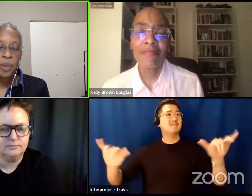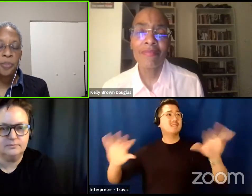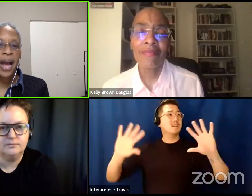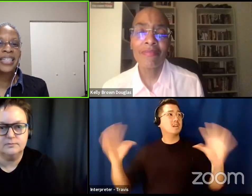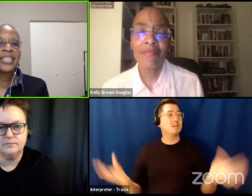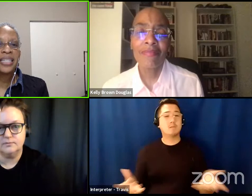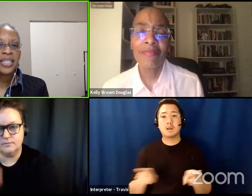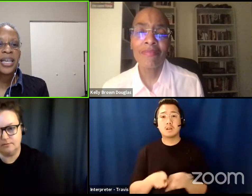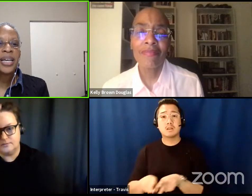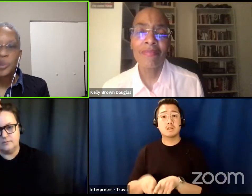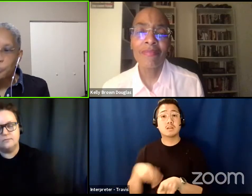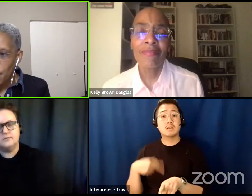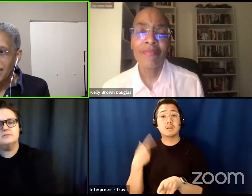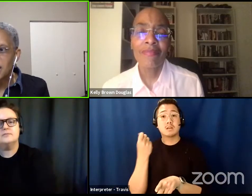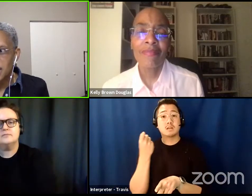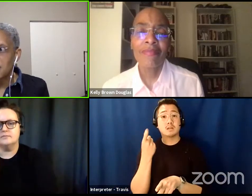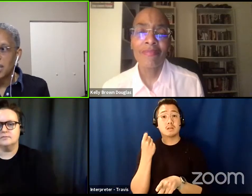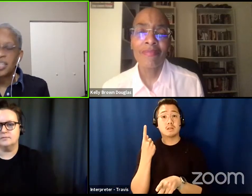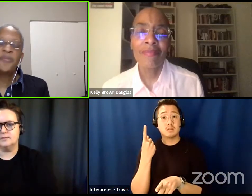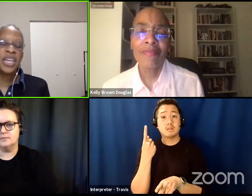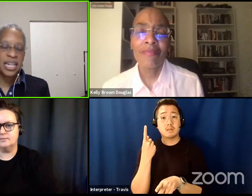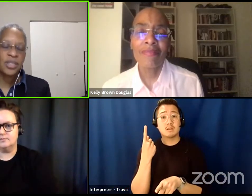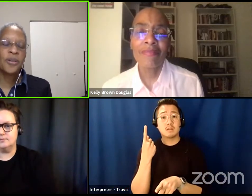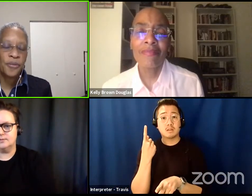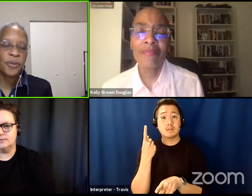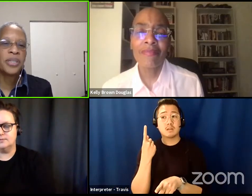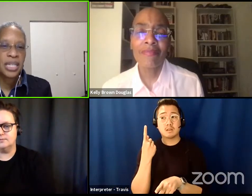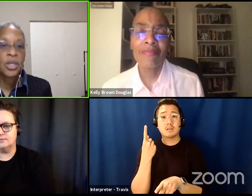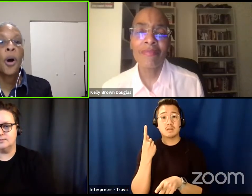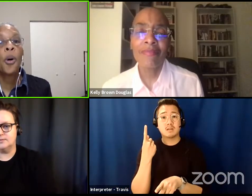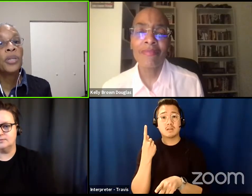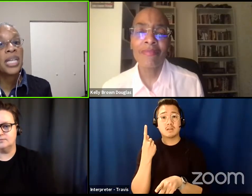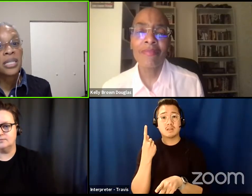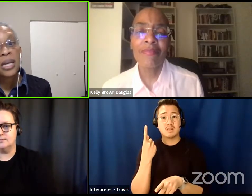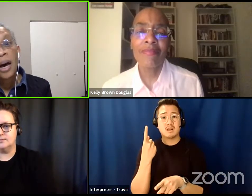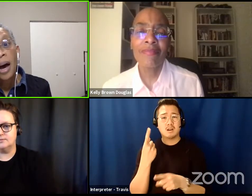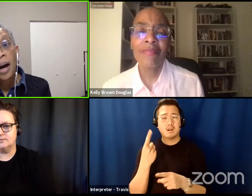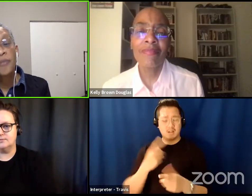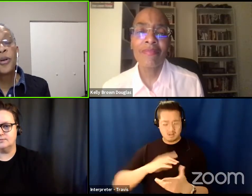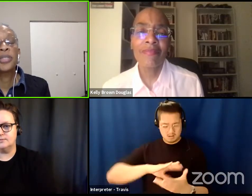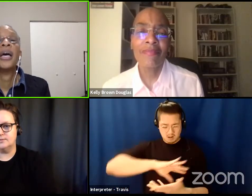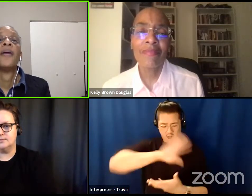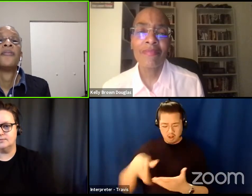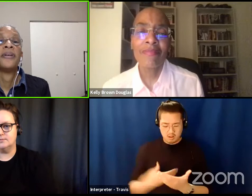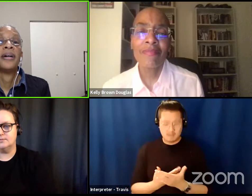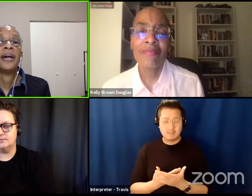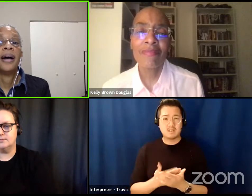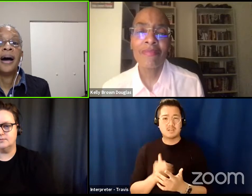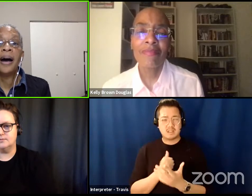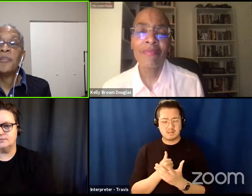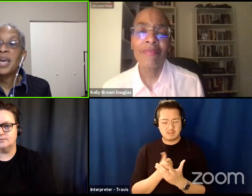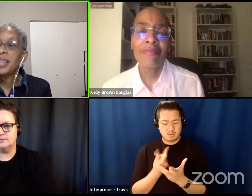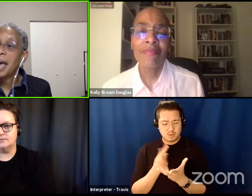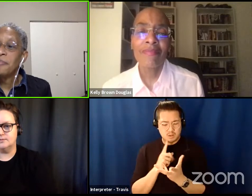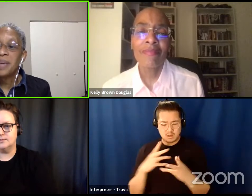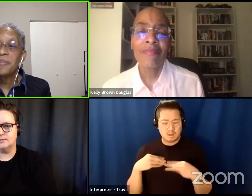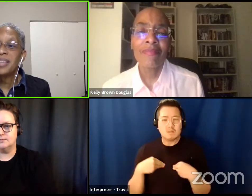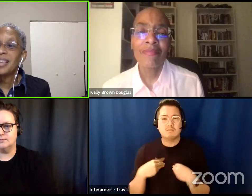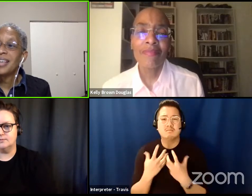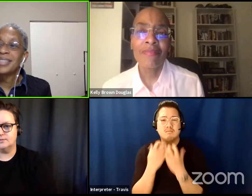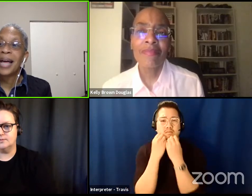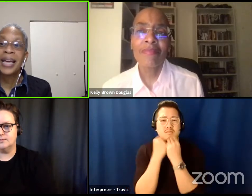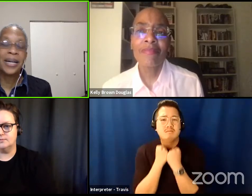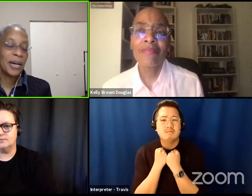to employ practices to practice living into the fullness, the wholeness of yourself. And that may